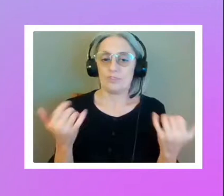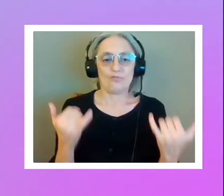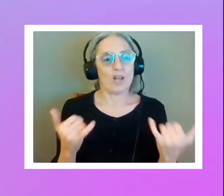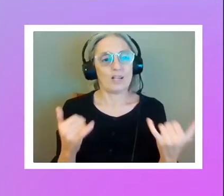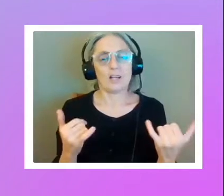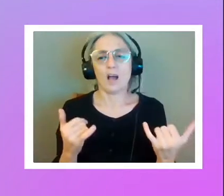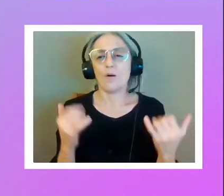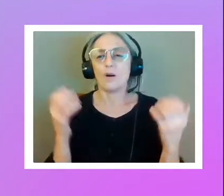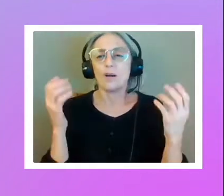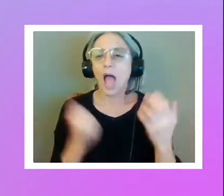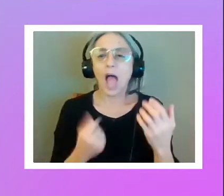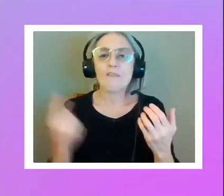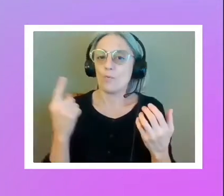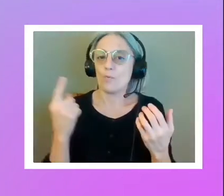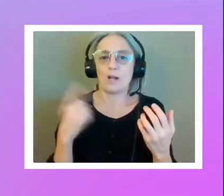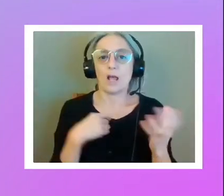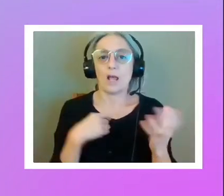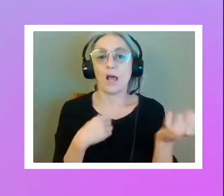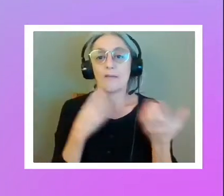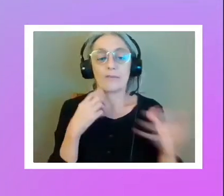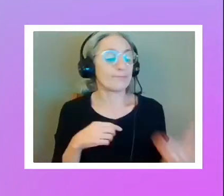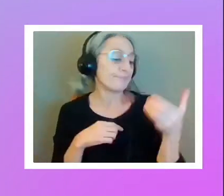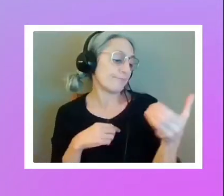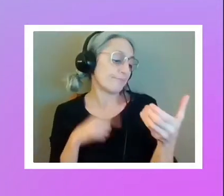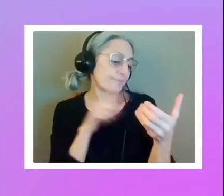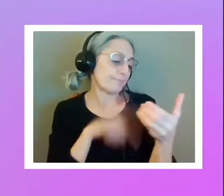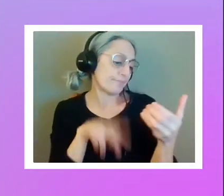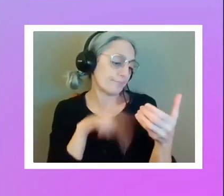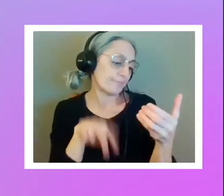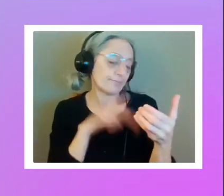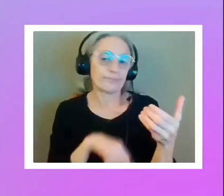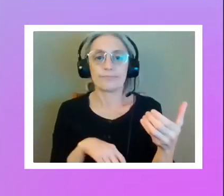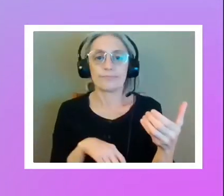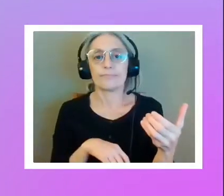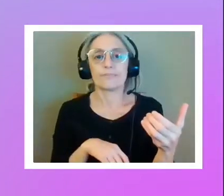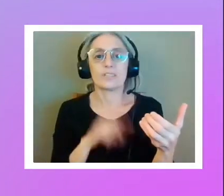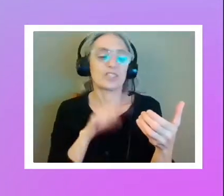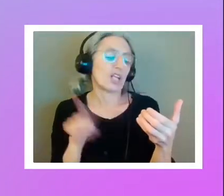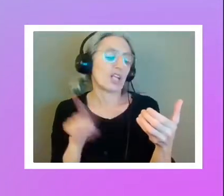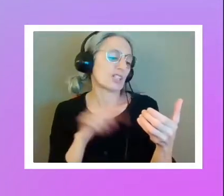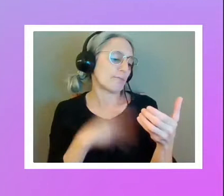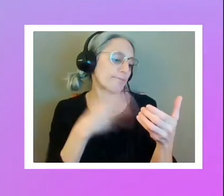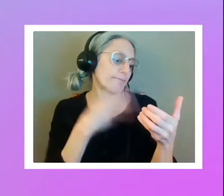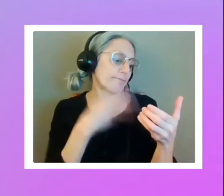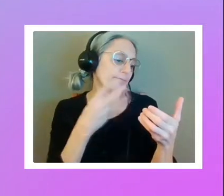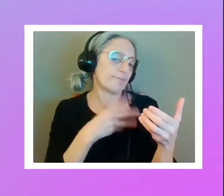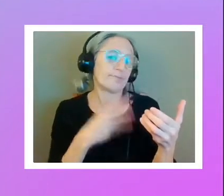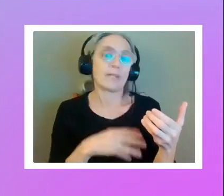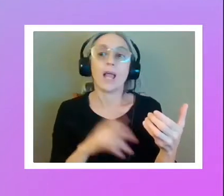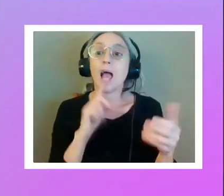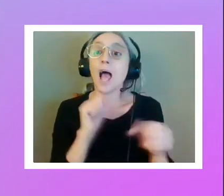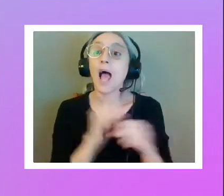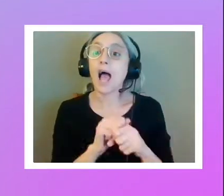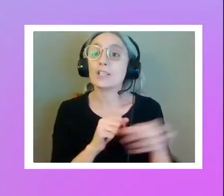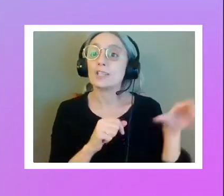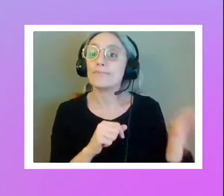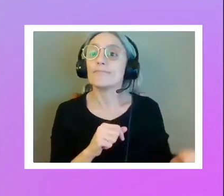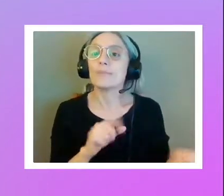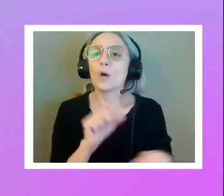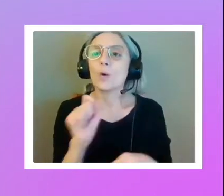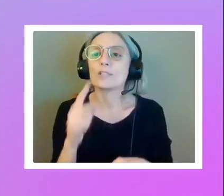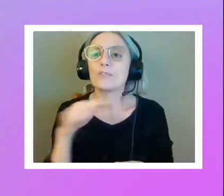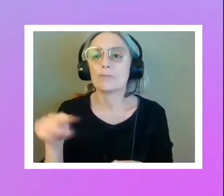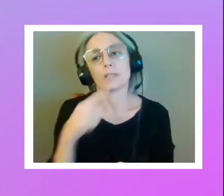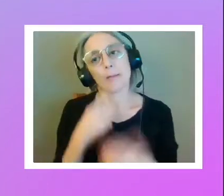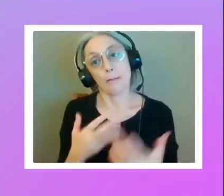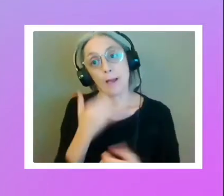phone, picking up their cell phone and checking their emails. I mean, matter of fact, I have a question for you. Tell me if I'm wrong.